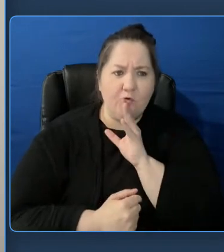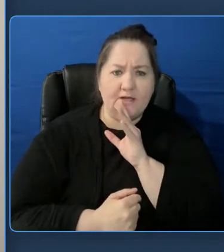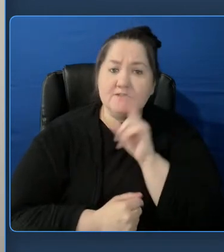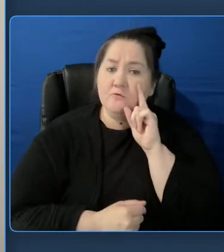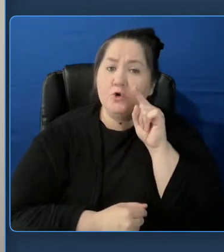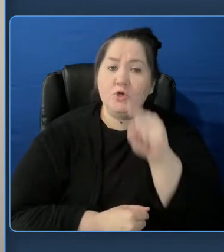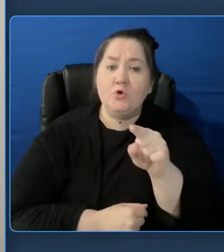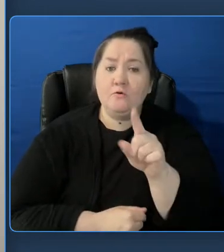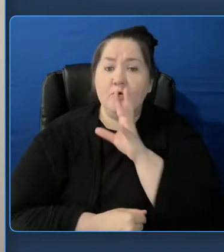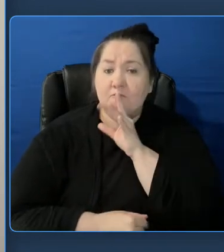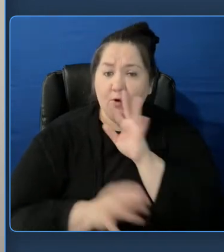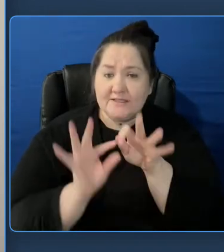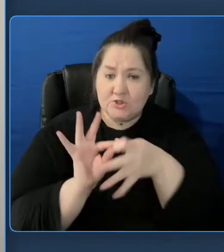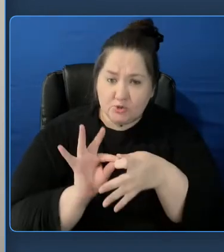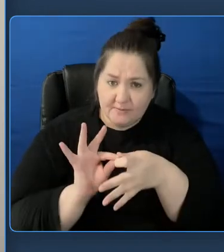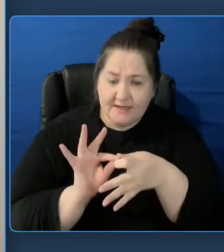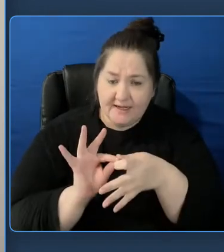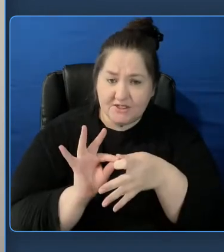with the voice interpretation.